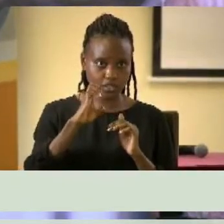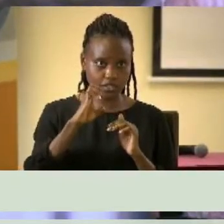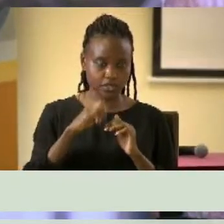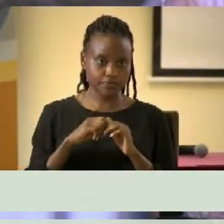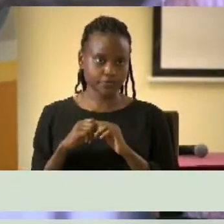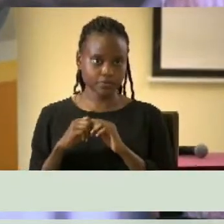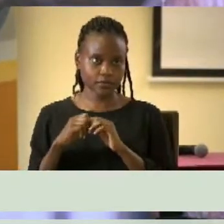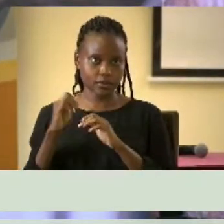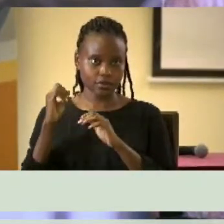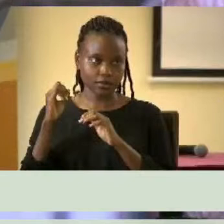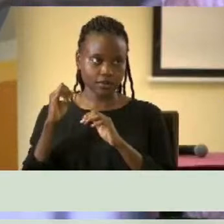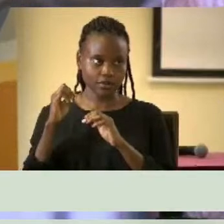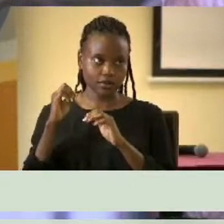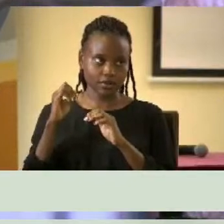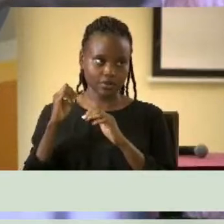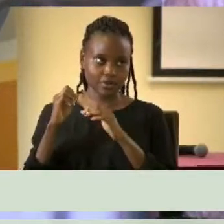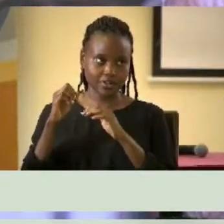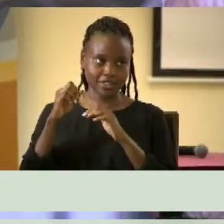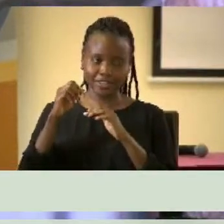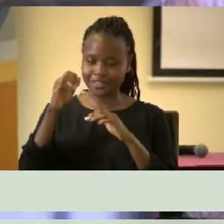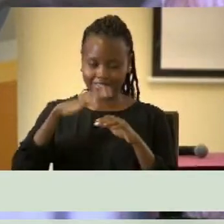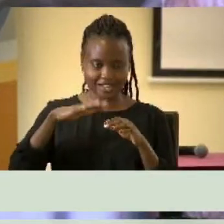the issue of